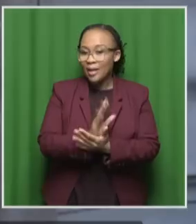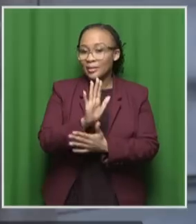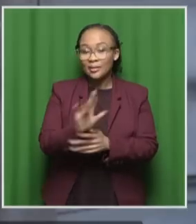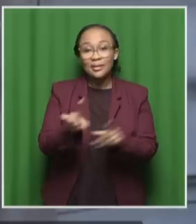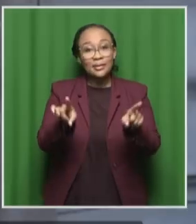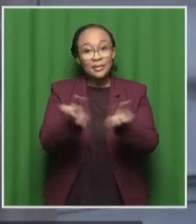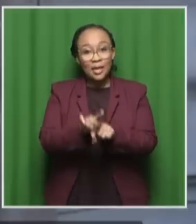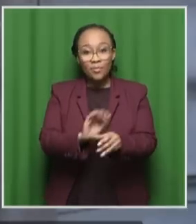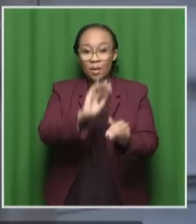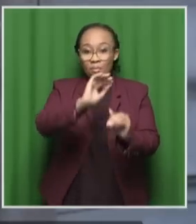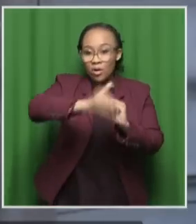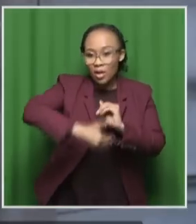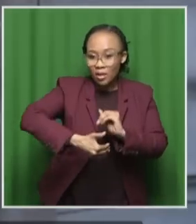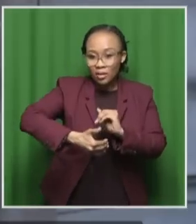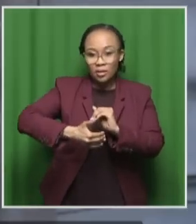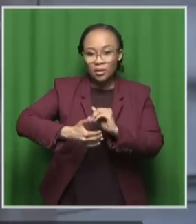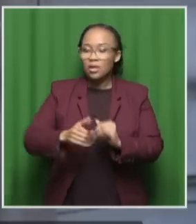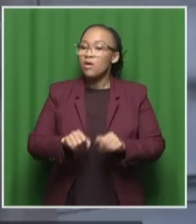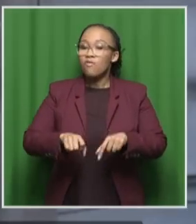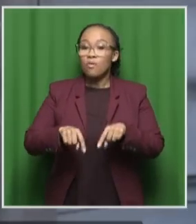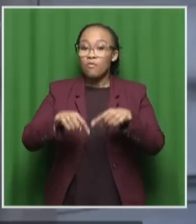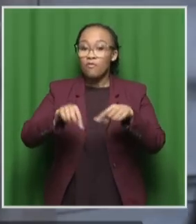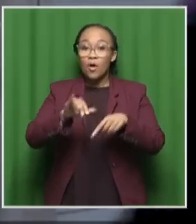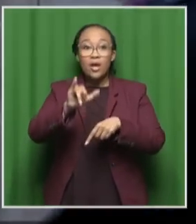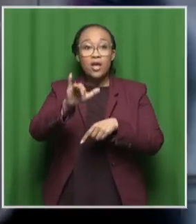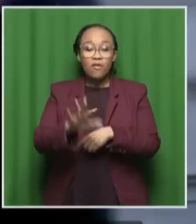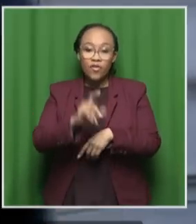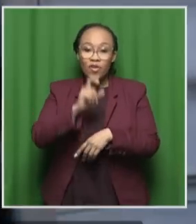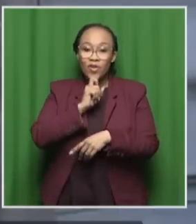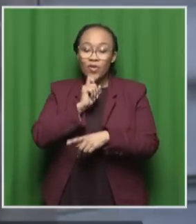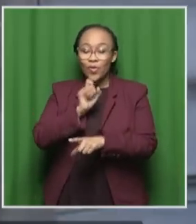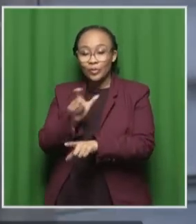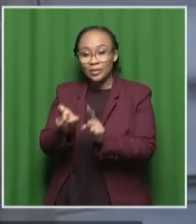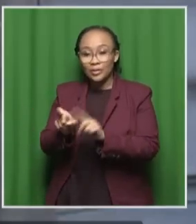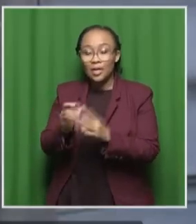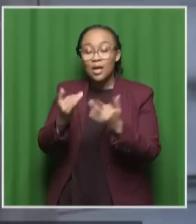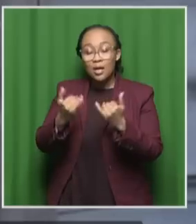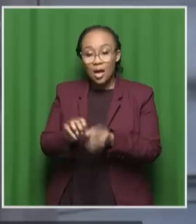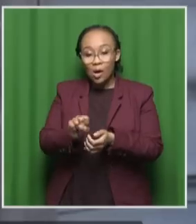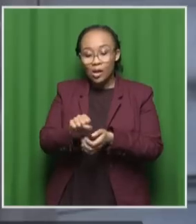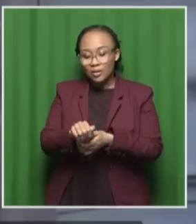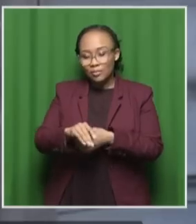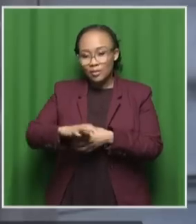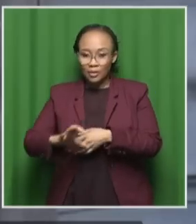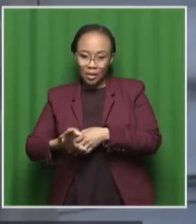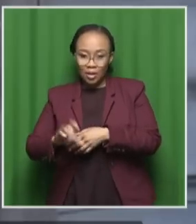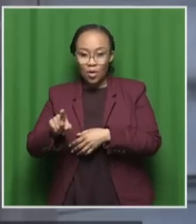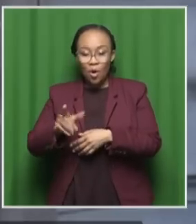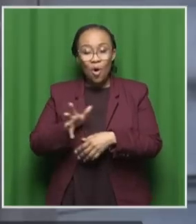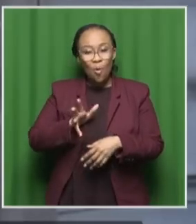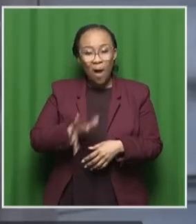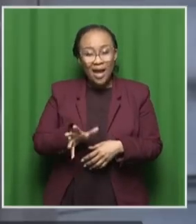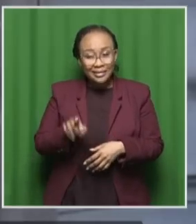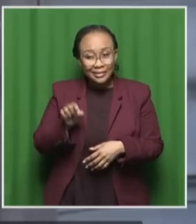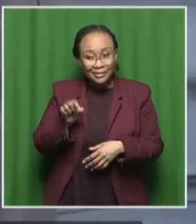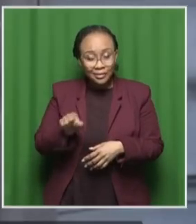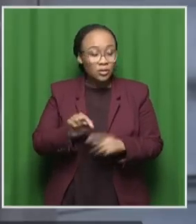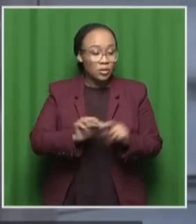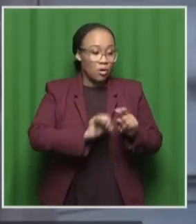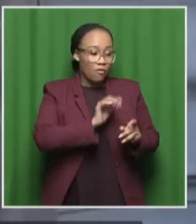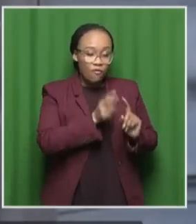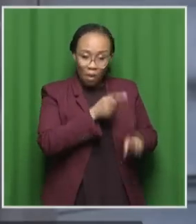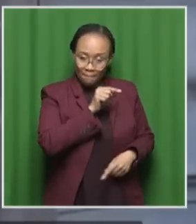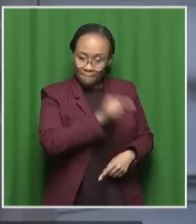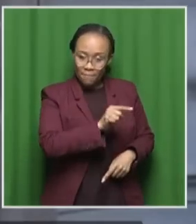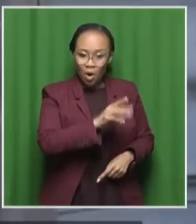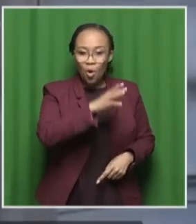fear of costs should they lose a case against the state. Of course, the SABC will be seeking those costs from the MK party should